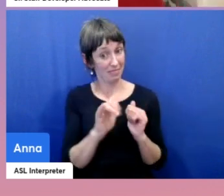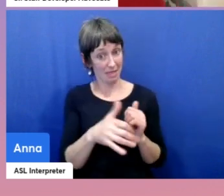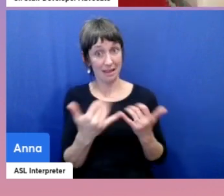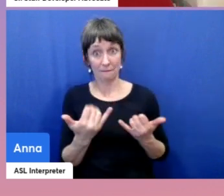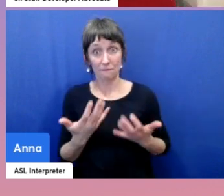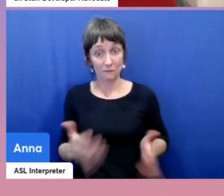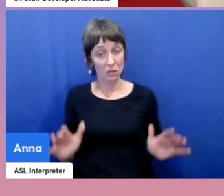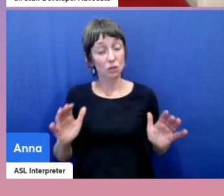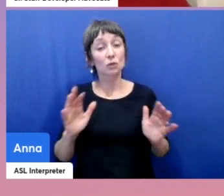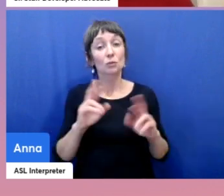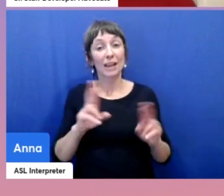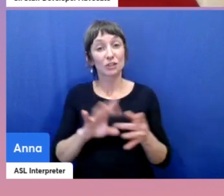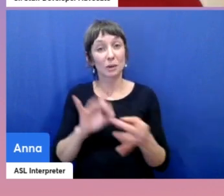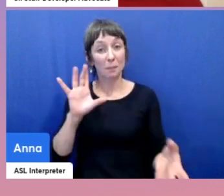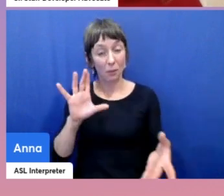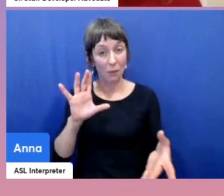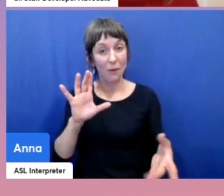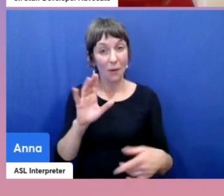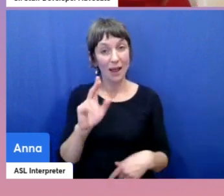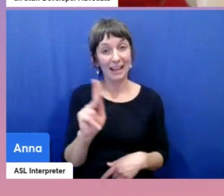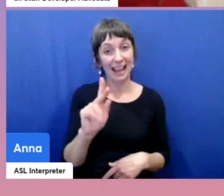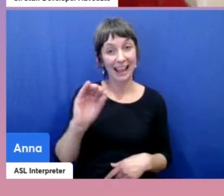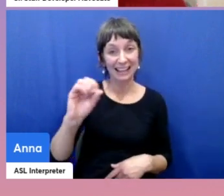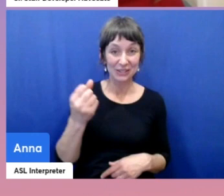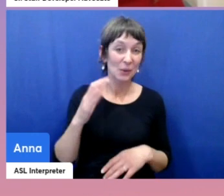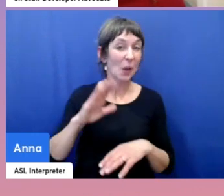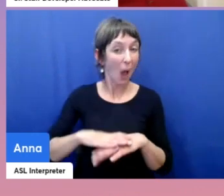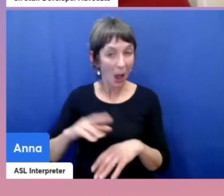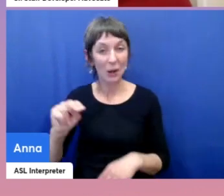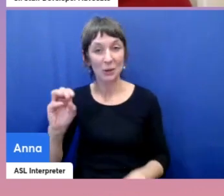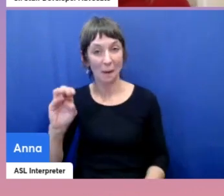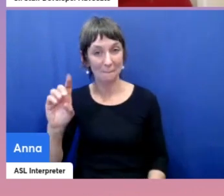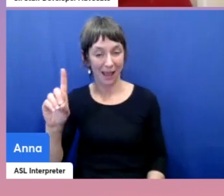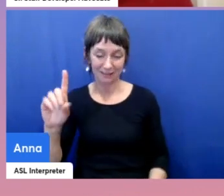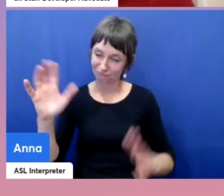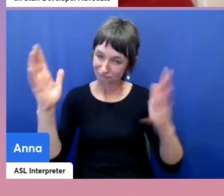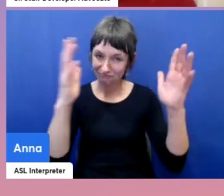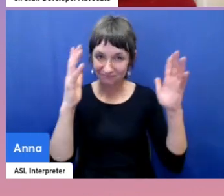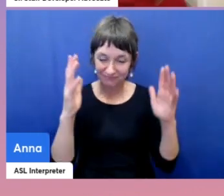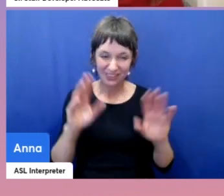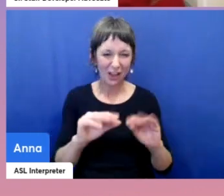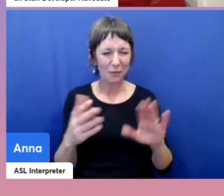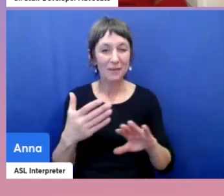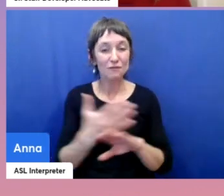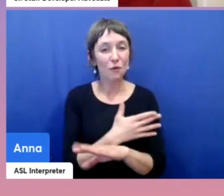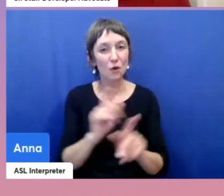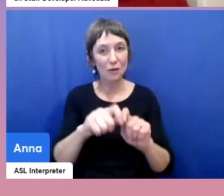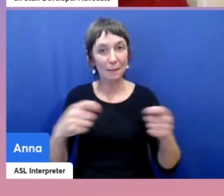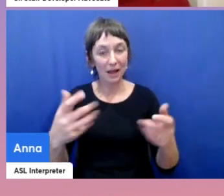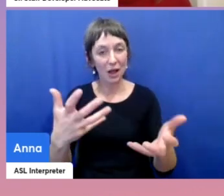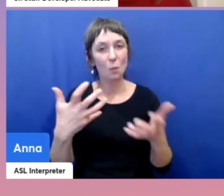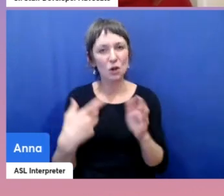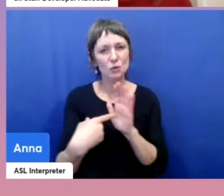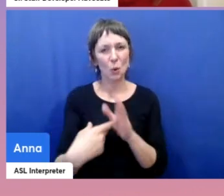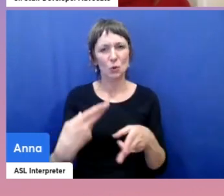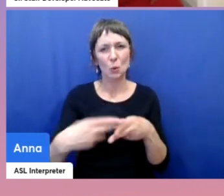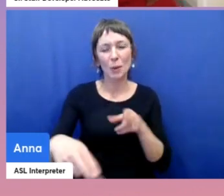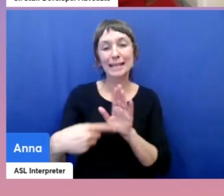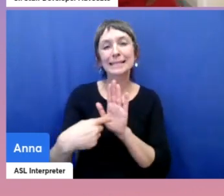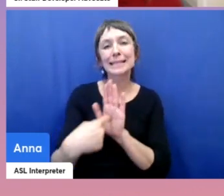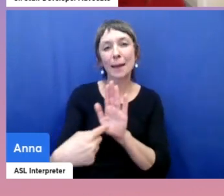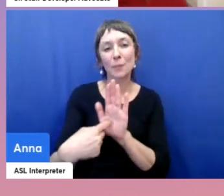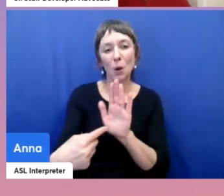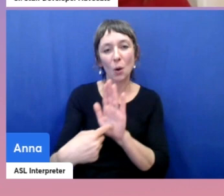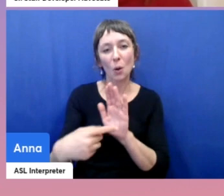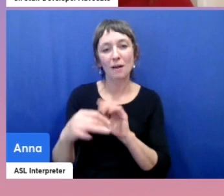K0s on Nomad. Hurrah! Now, obviously, before we wrap things up, I did want to show you a quick demo of Jaeger